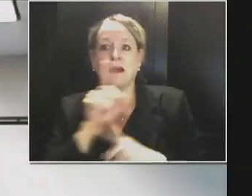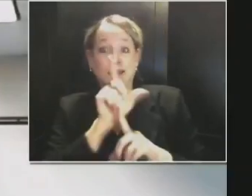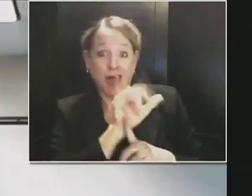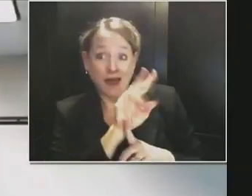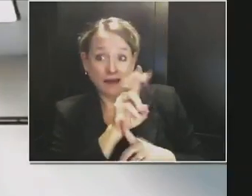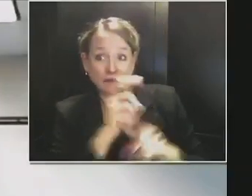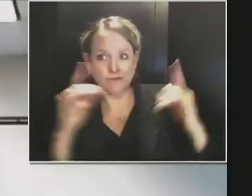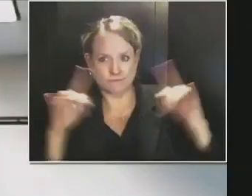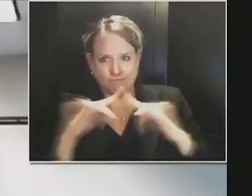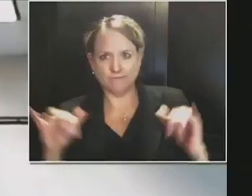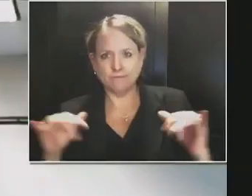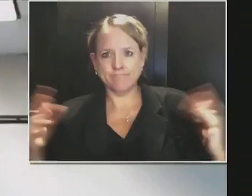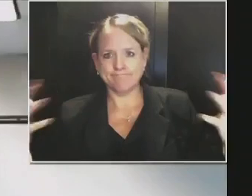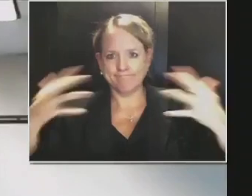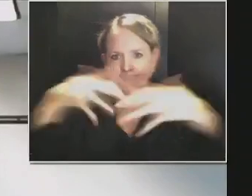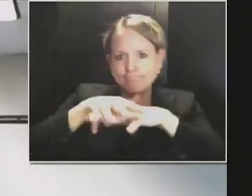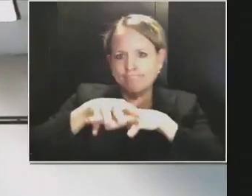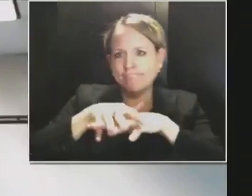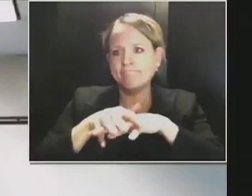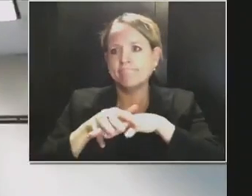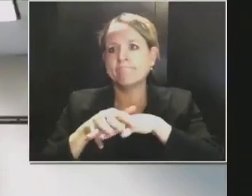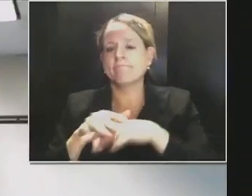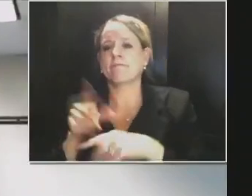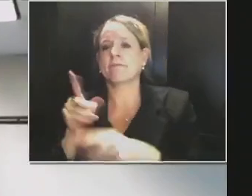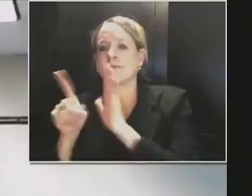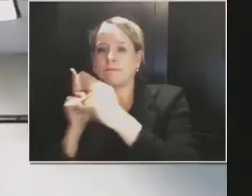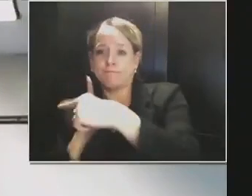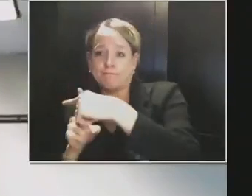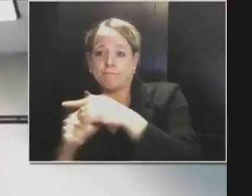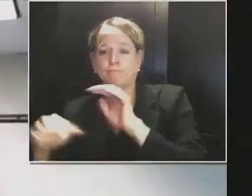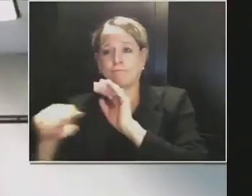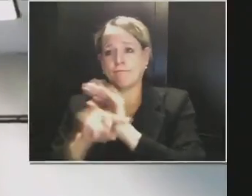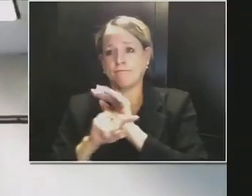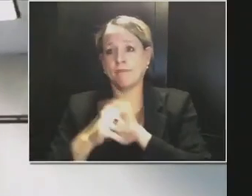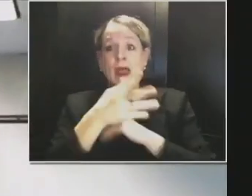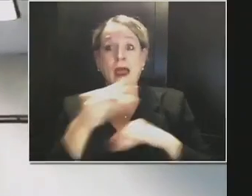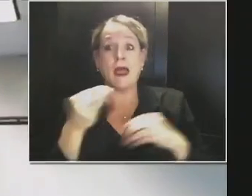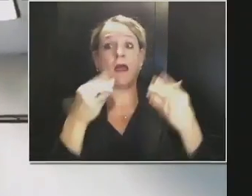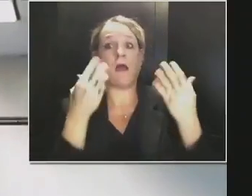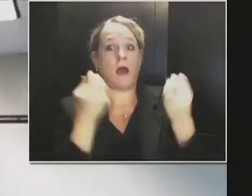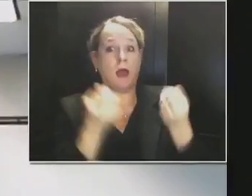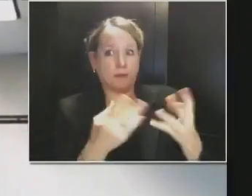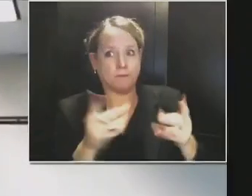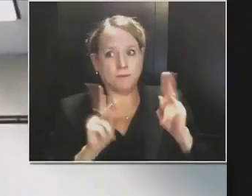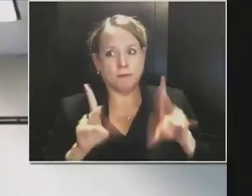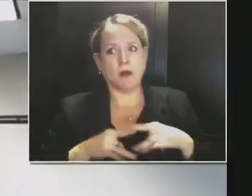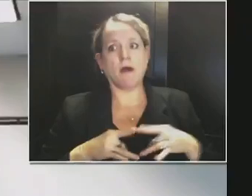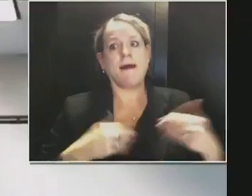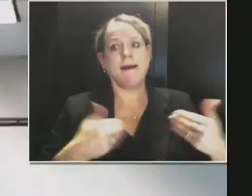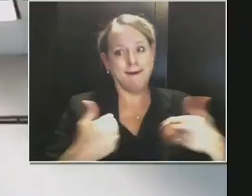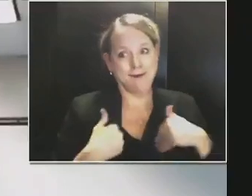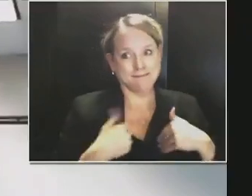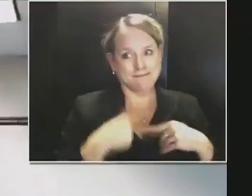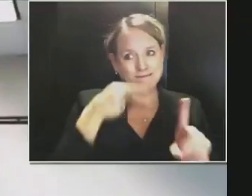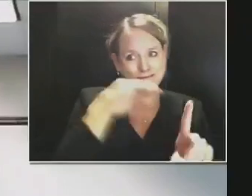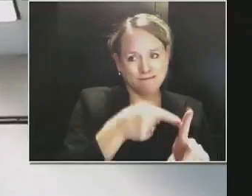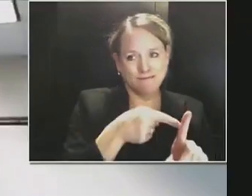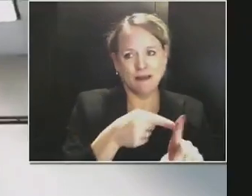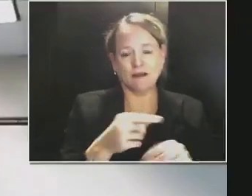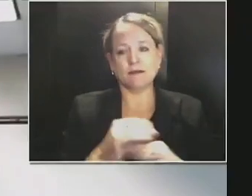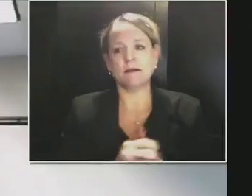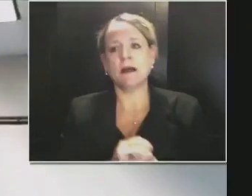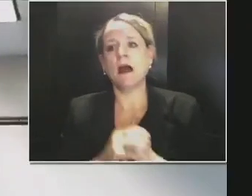by automating the process that matches people with their test results. And so it allows us to report